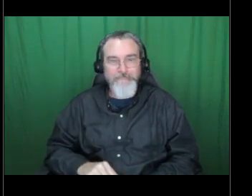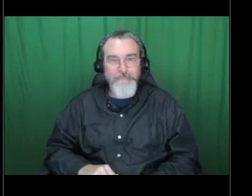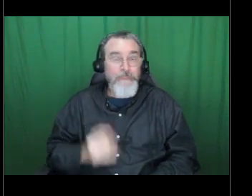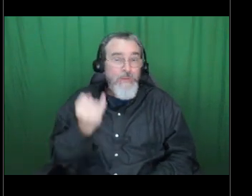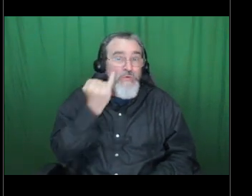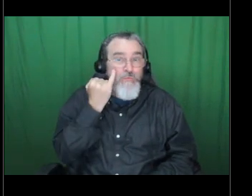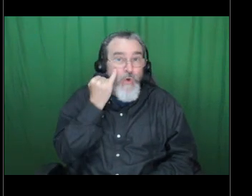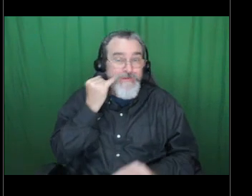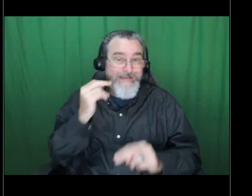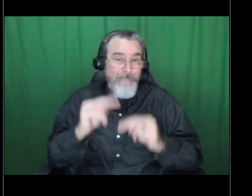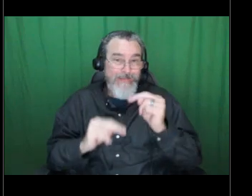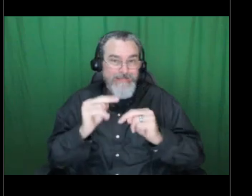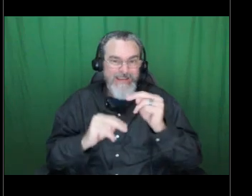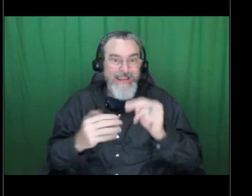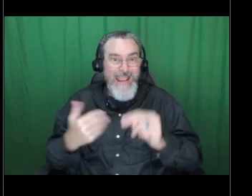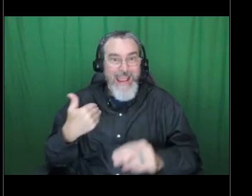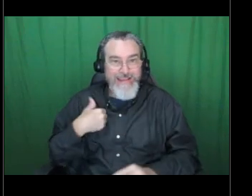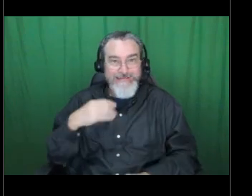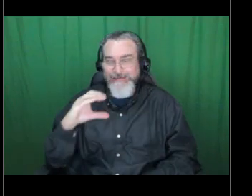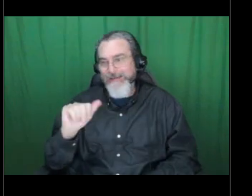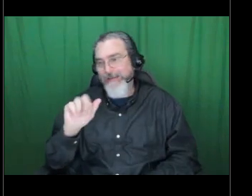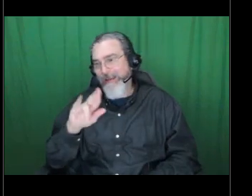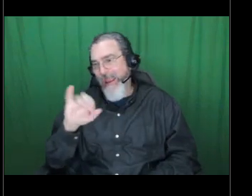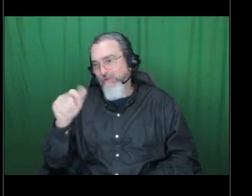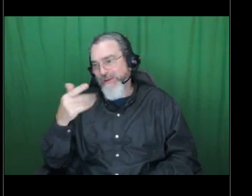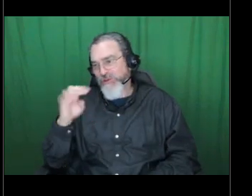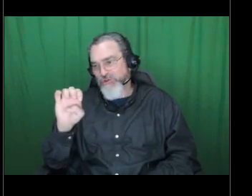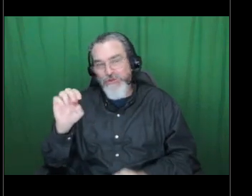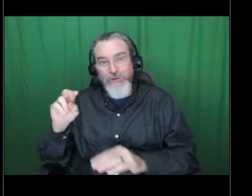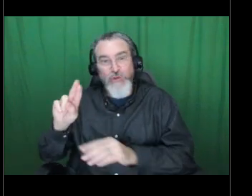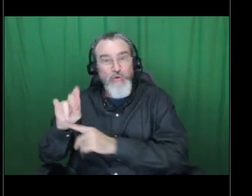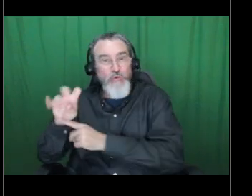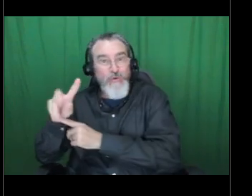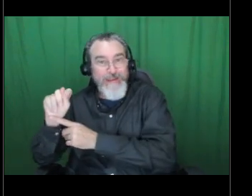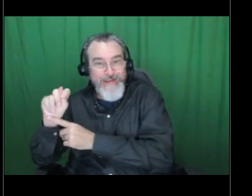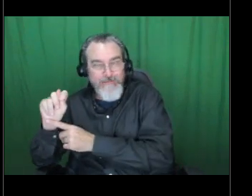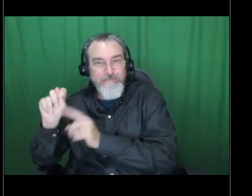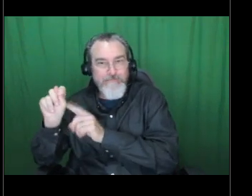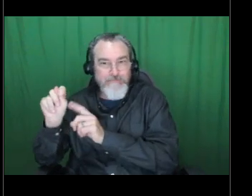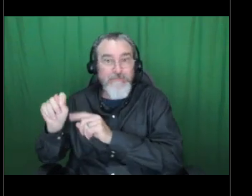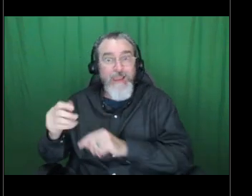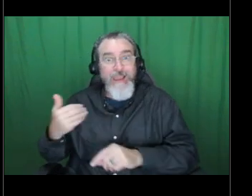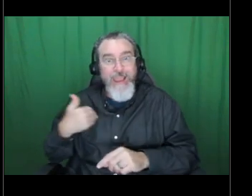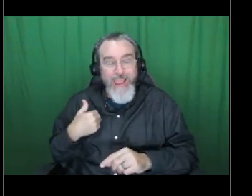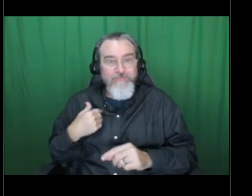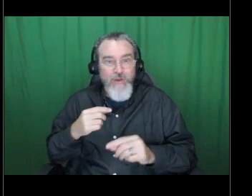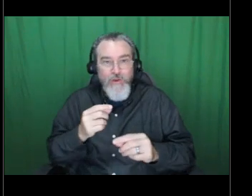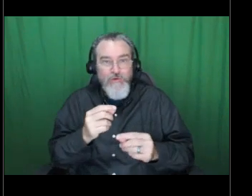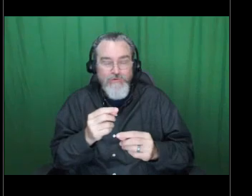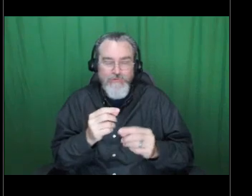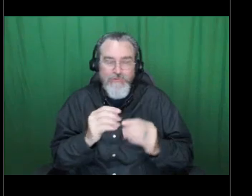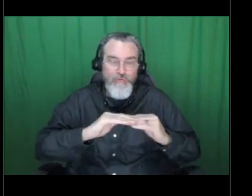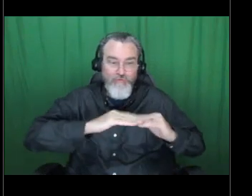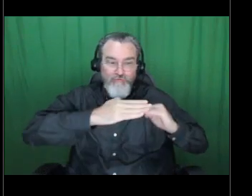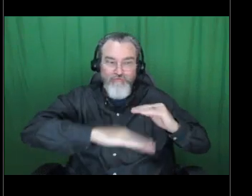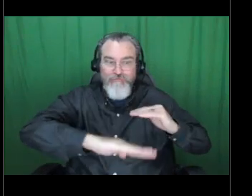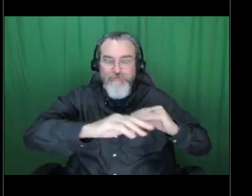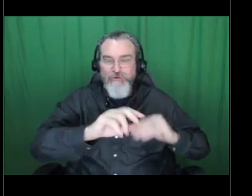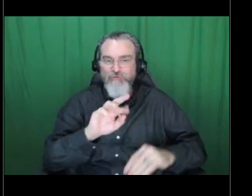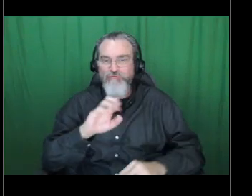have 1 or more units at grade level with an entrance on an accessible